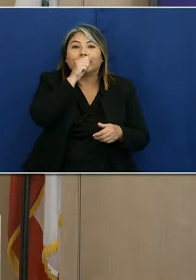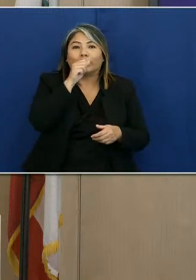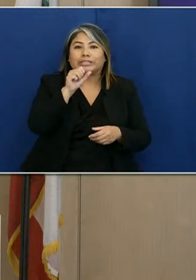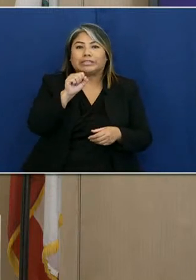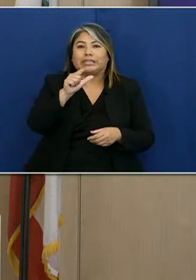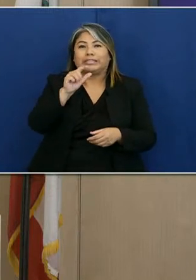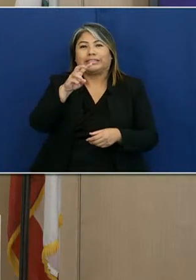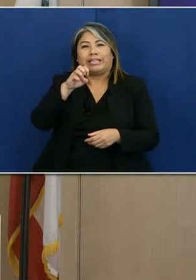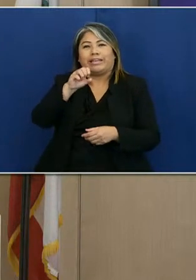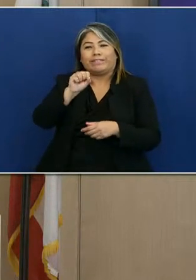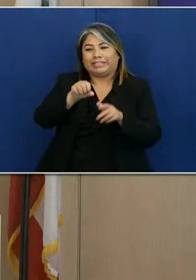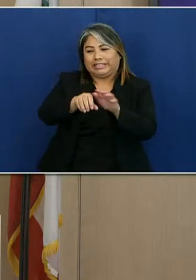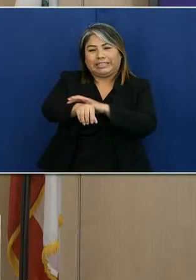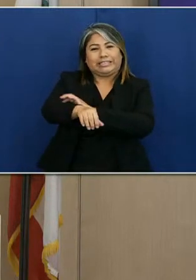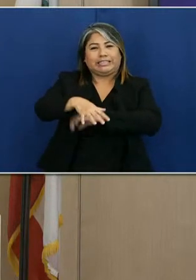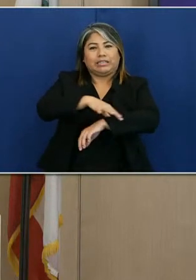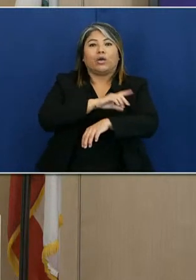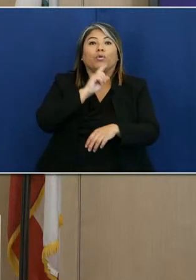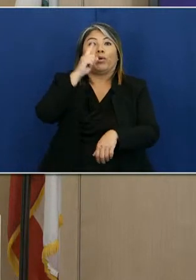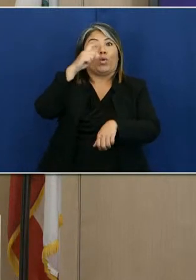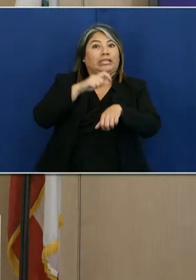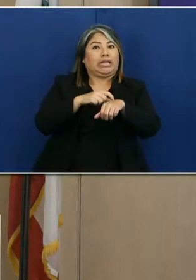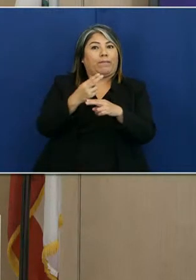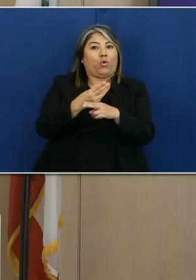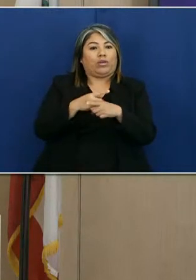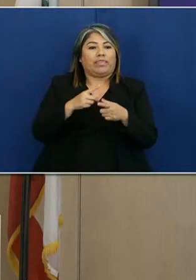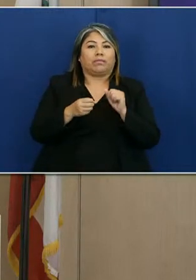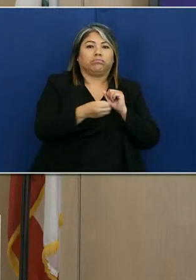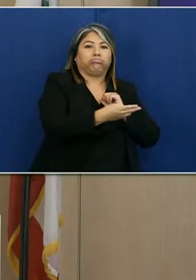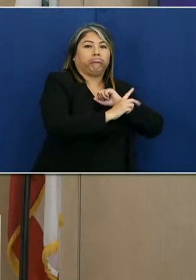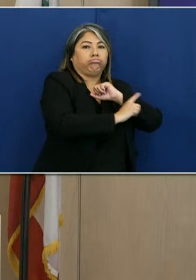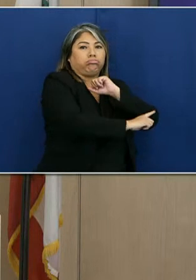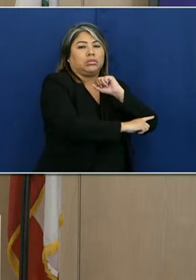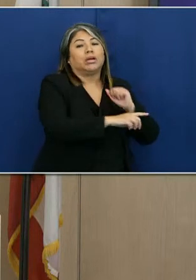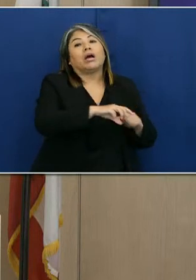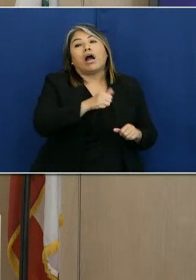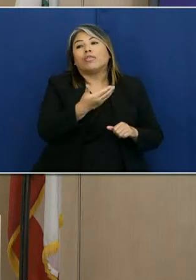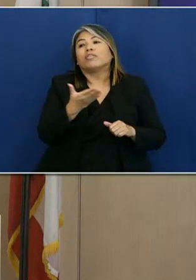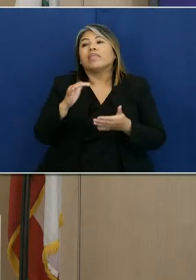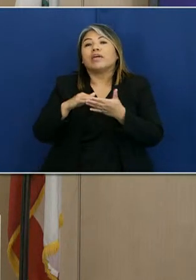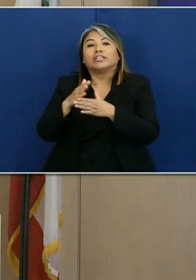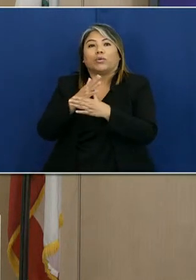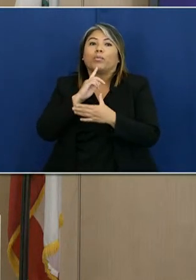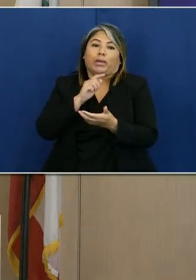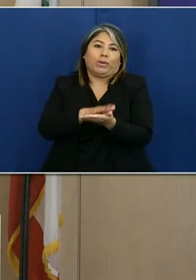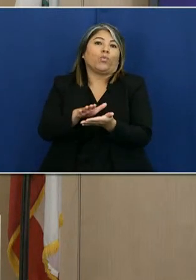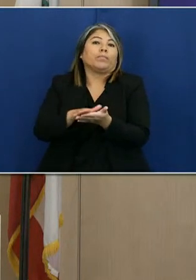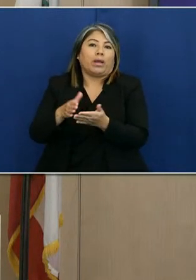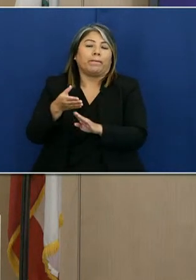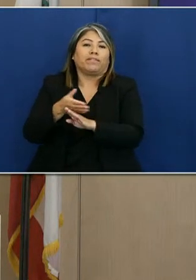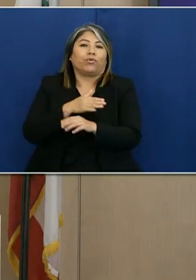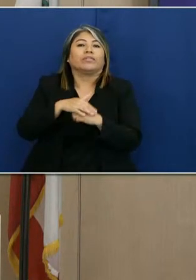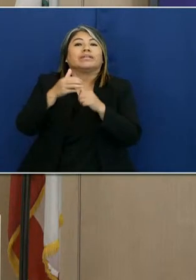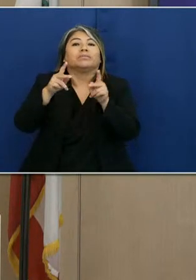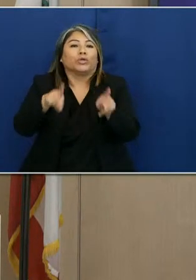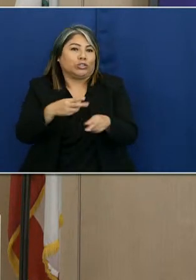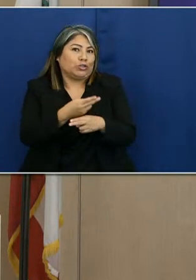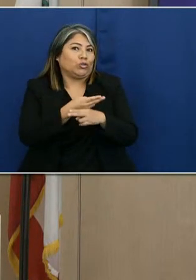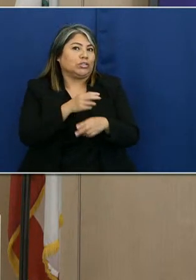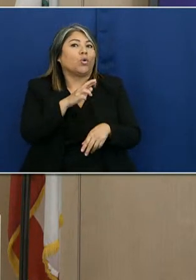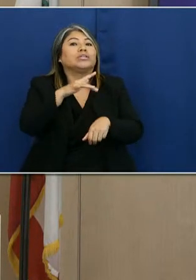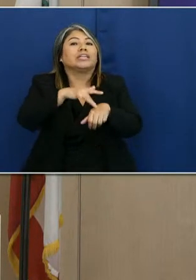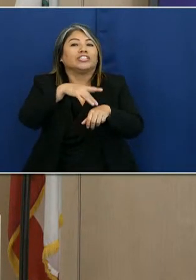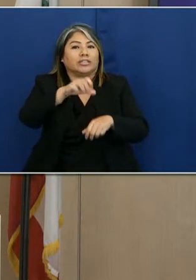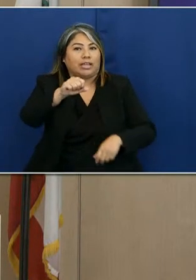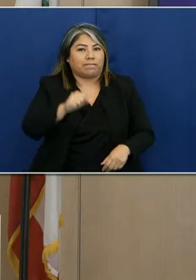will be, again, single-use only, and then all other products that are shareable will be wiped down before the next person uses it or